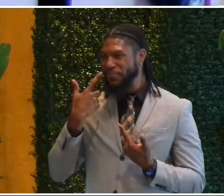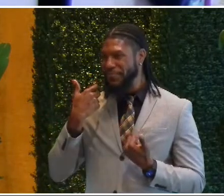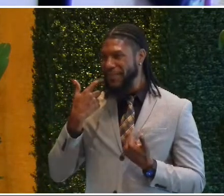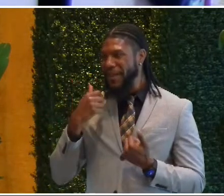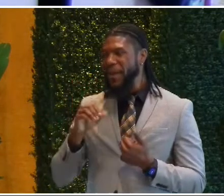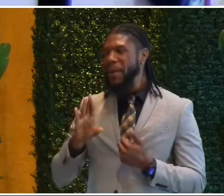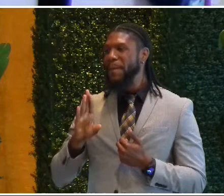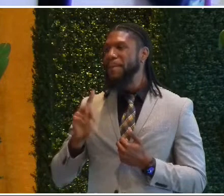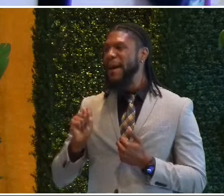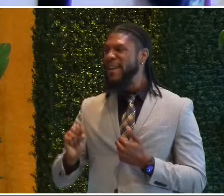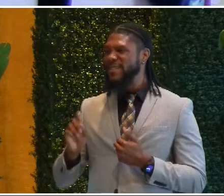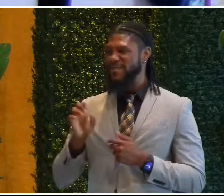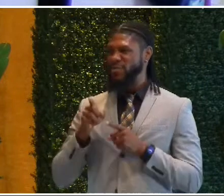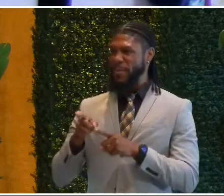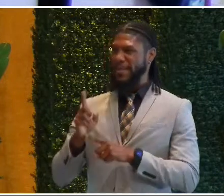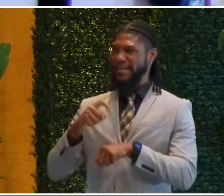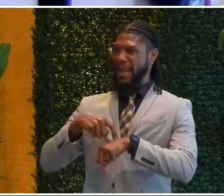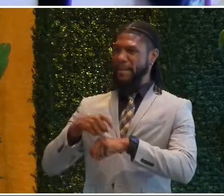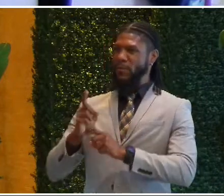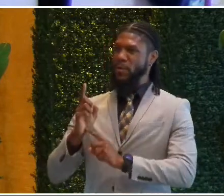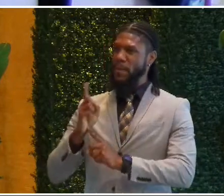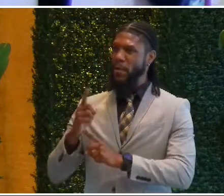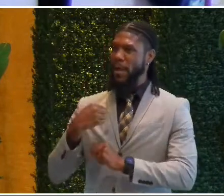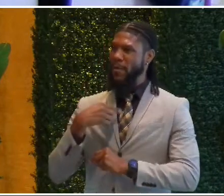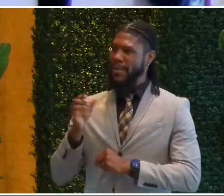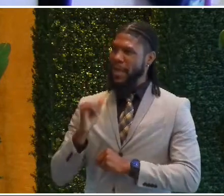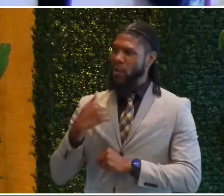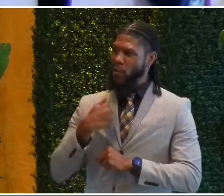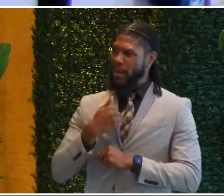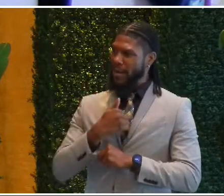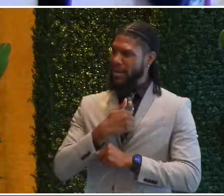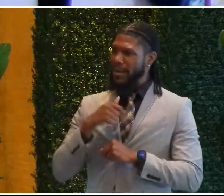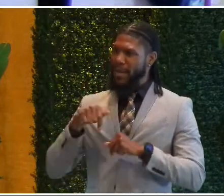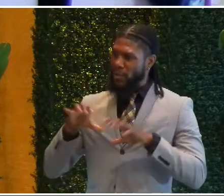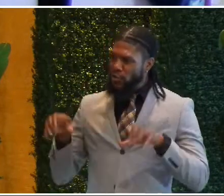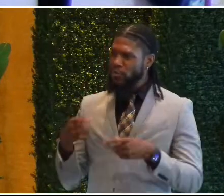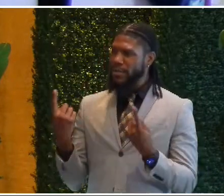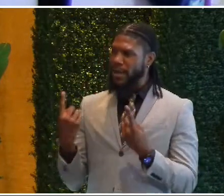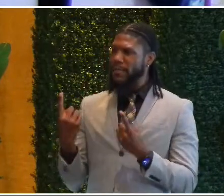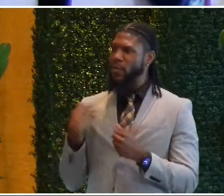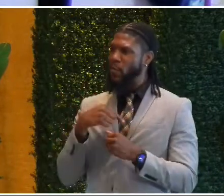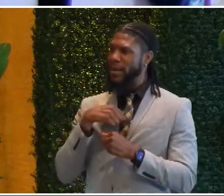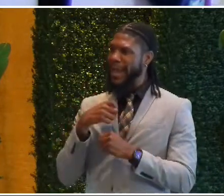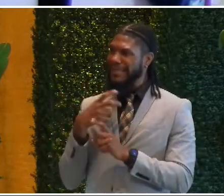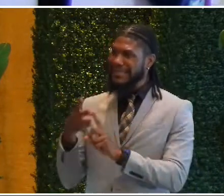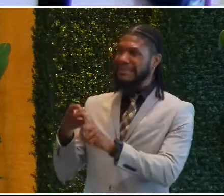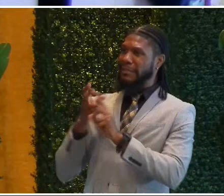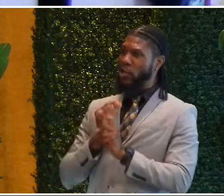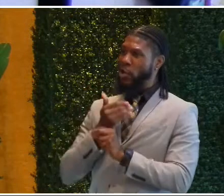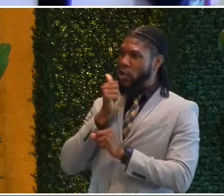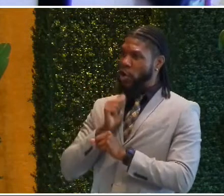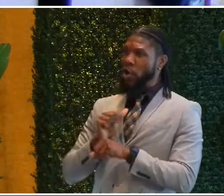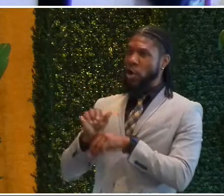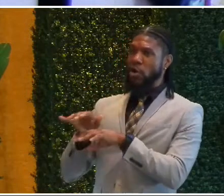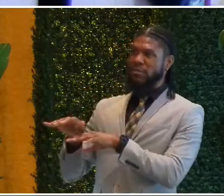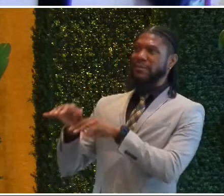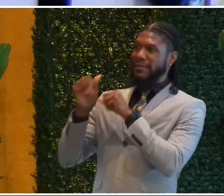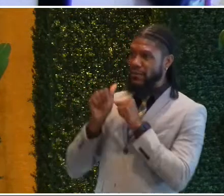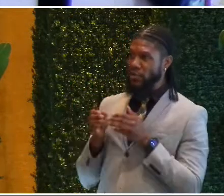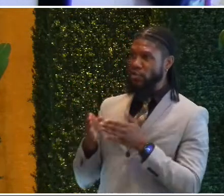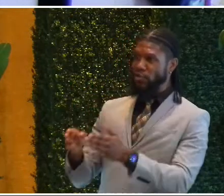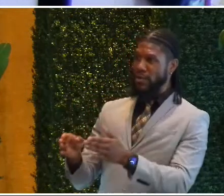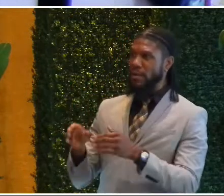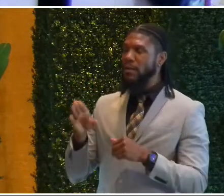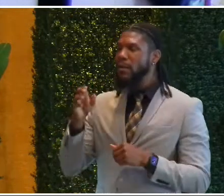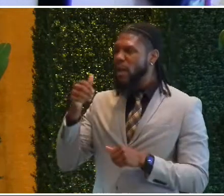But it was a moment where I was like, we gotta do something. We gotta get our girls off the street. Like, they could do anything else. You know, I was in this mode